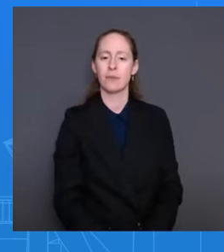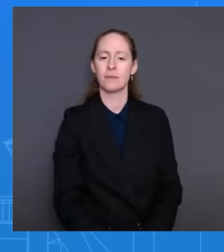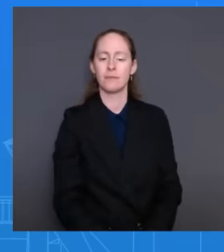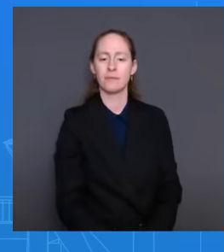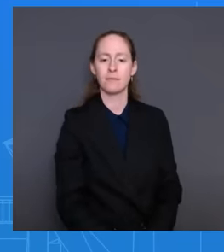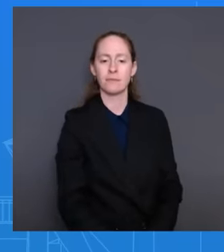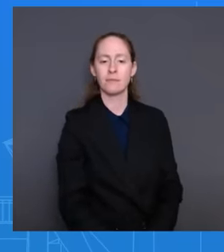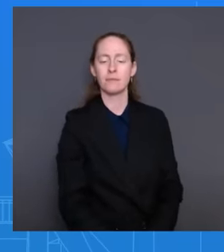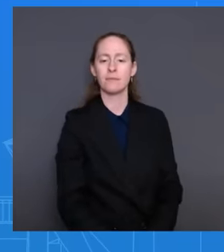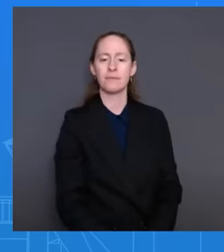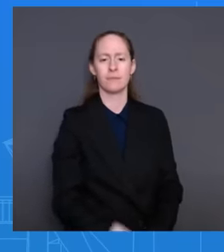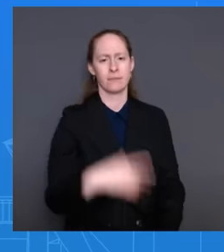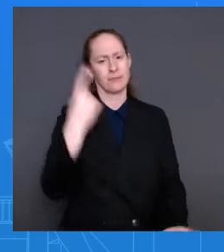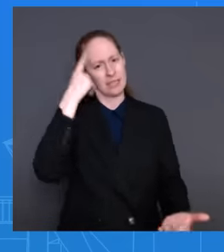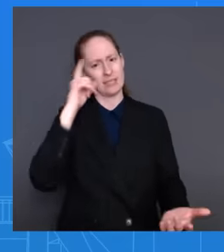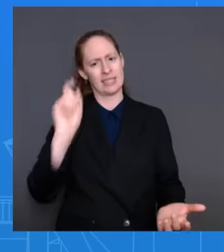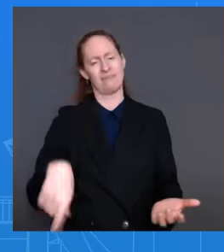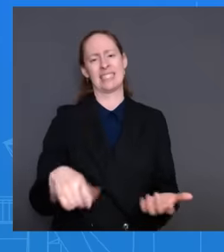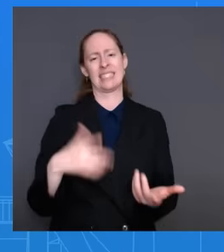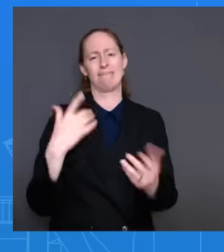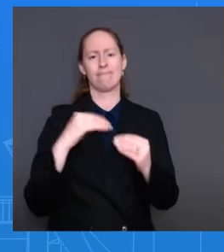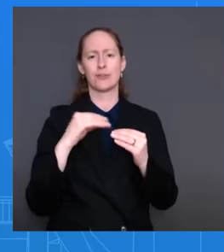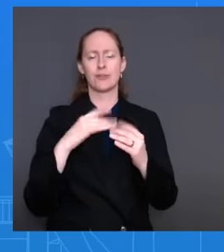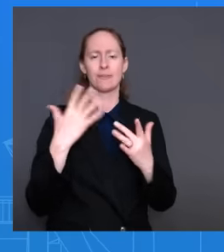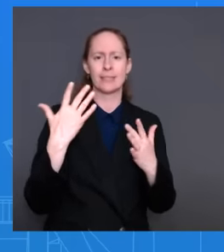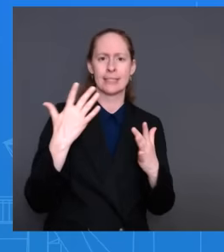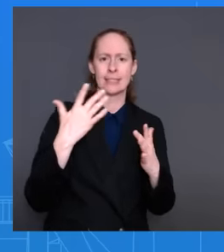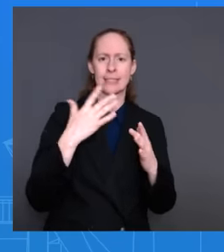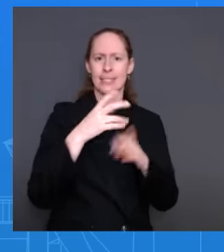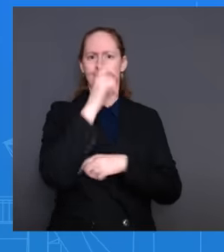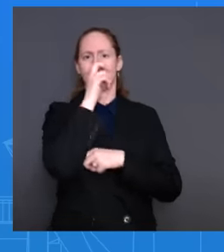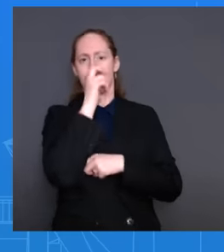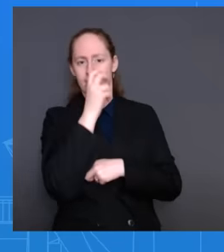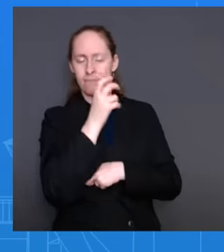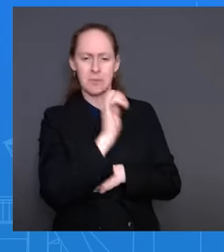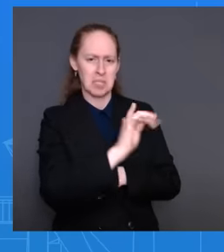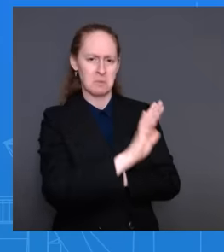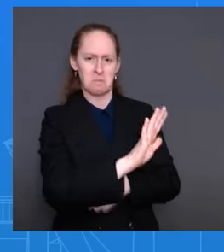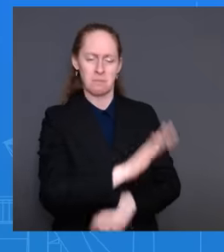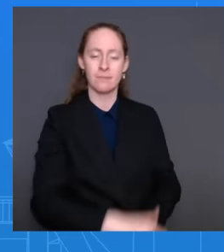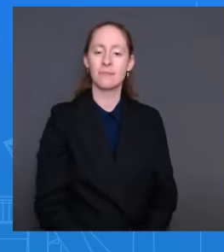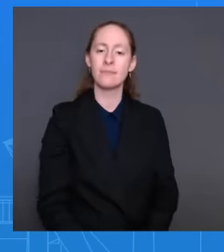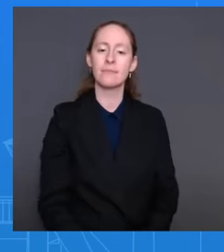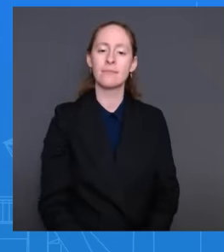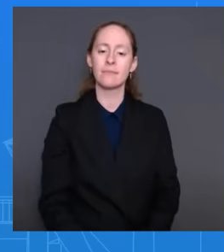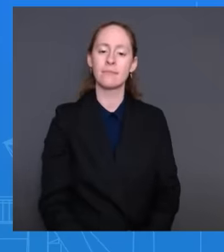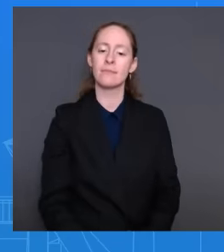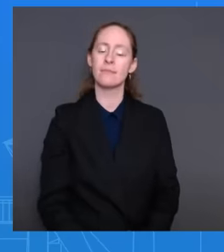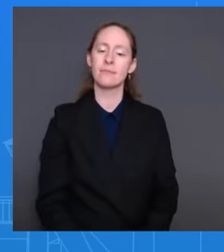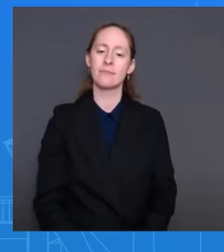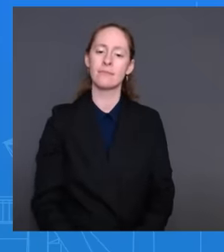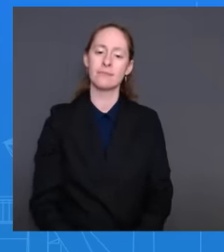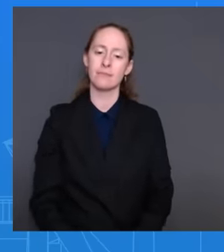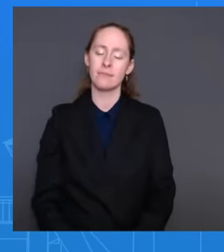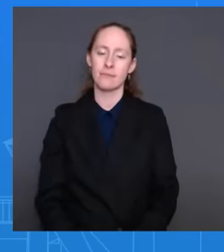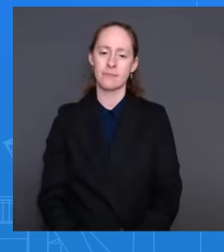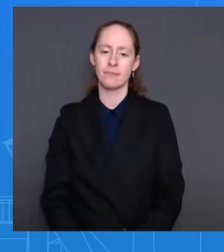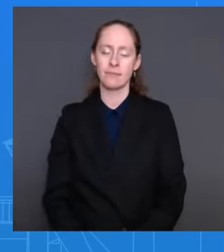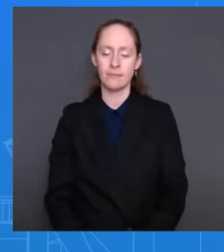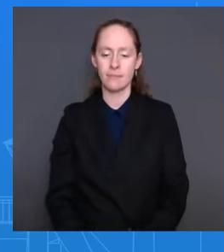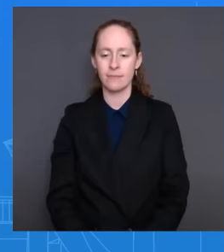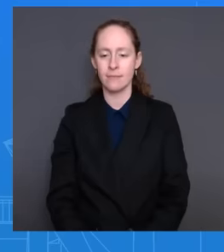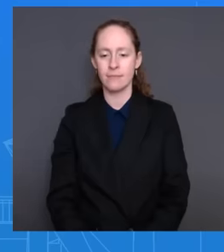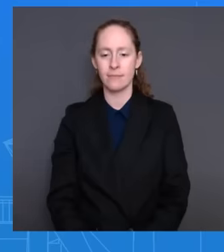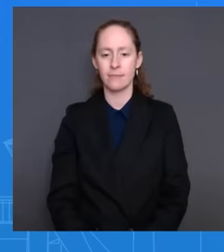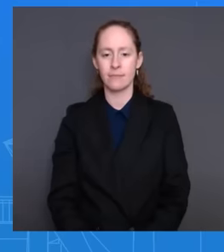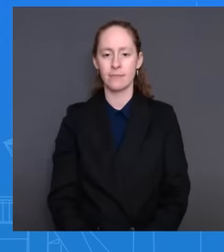that he believes in. He believes that we should be able to give teachers the resources to be able to do the job that